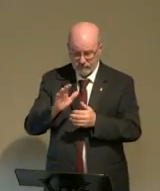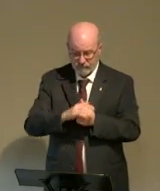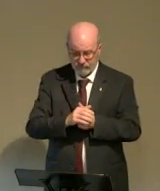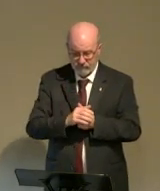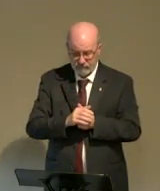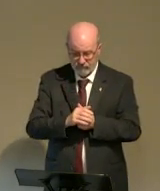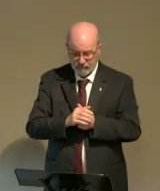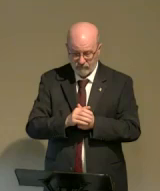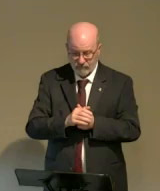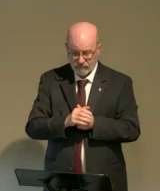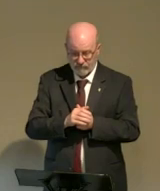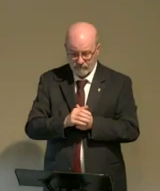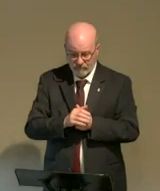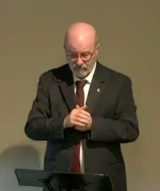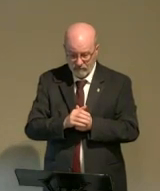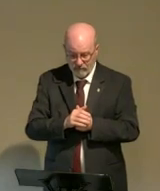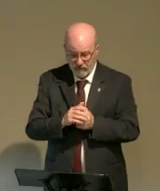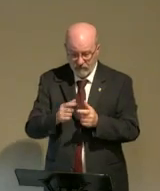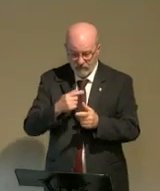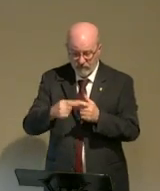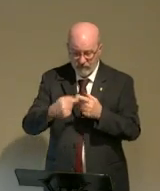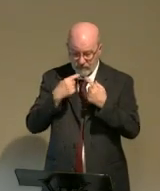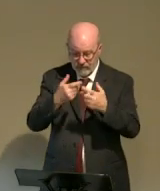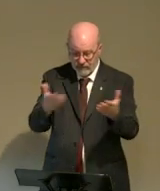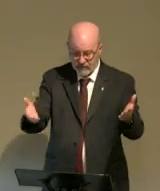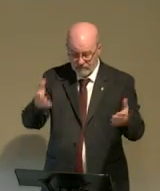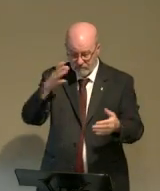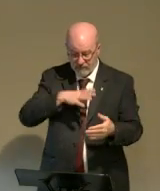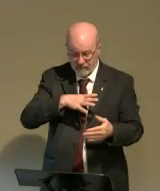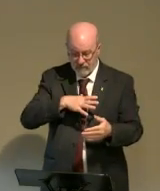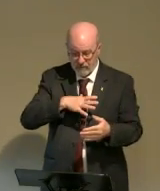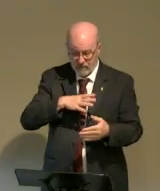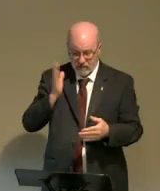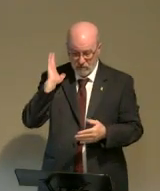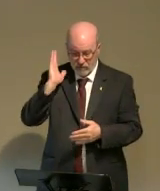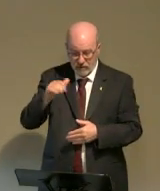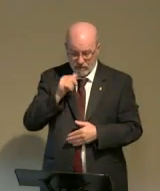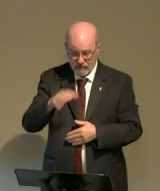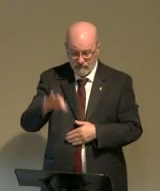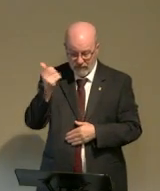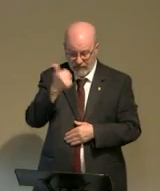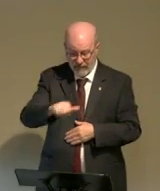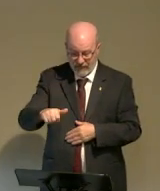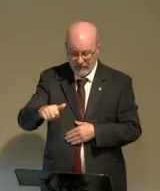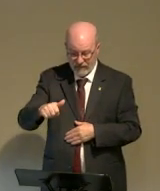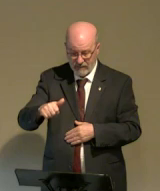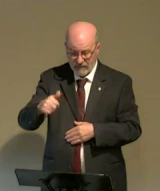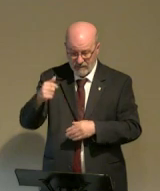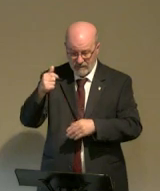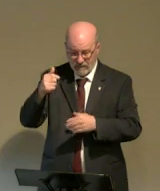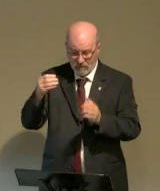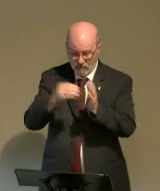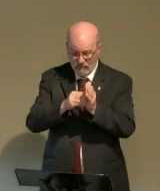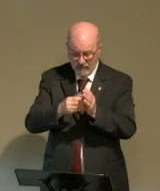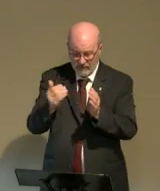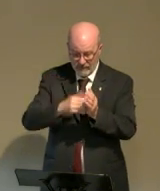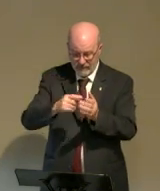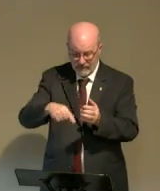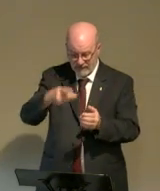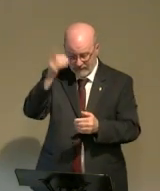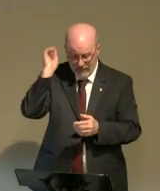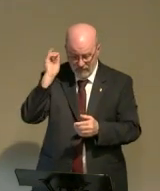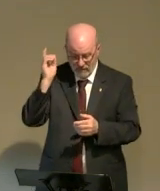5. I passed it. Verse 5. Then said these men, we shall not find any occasion against this